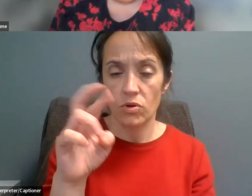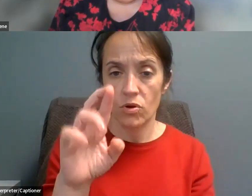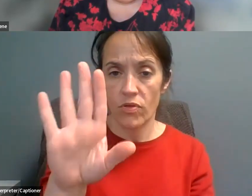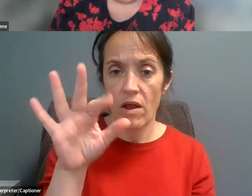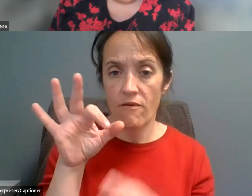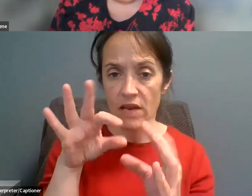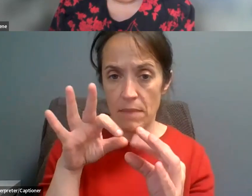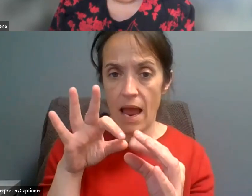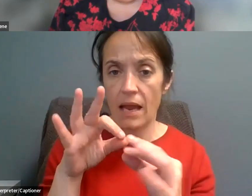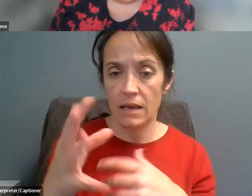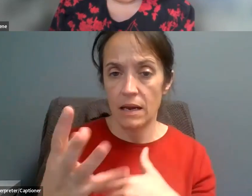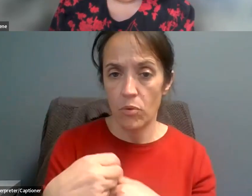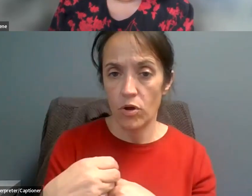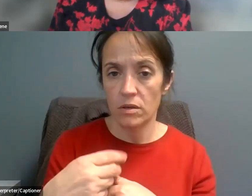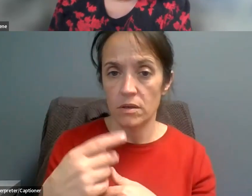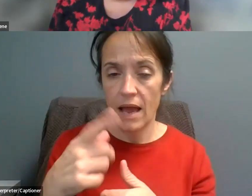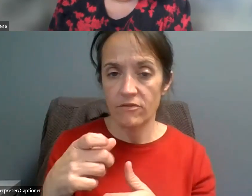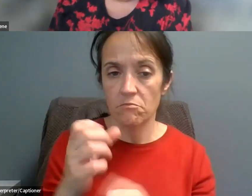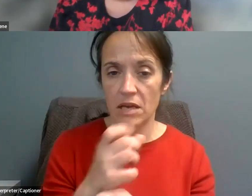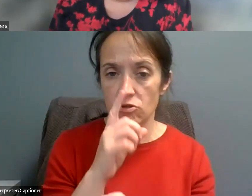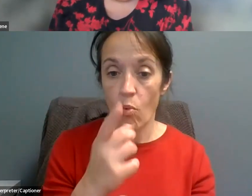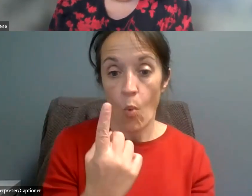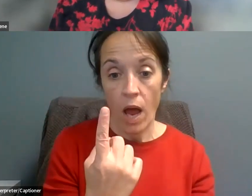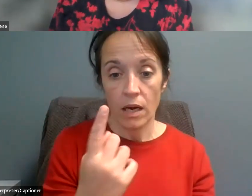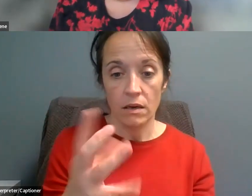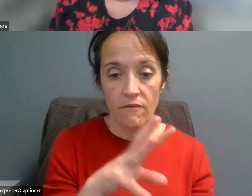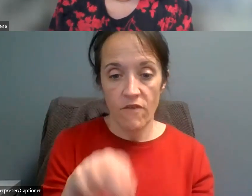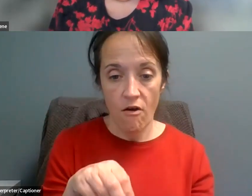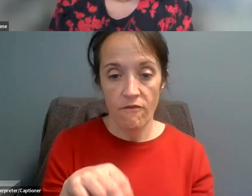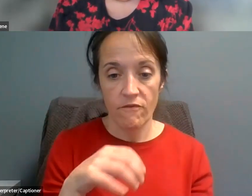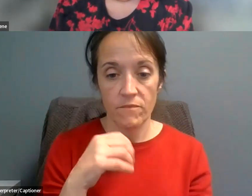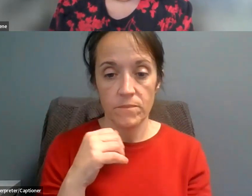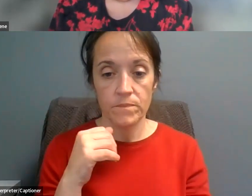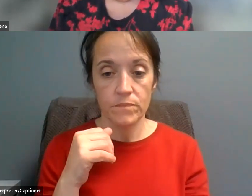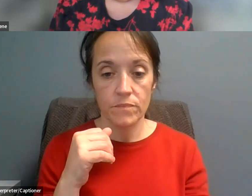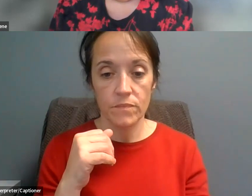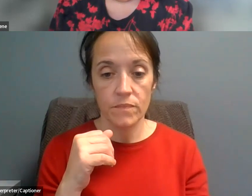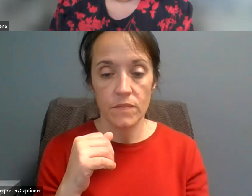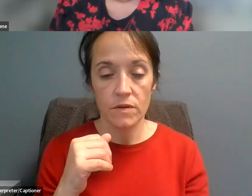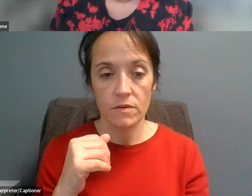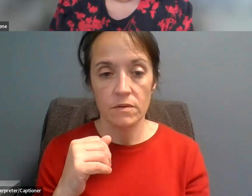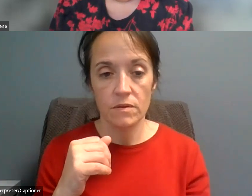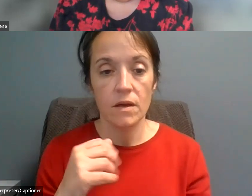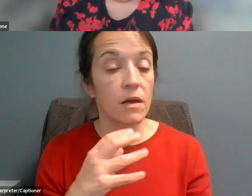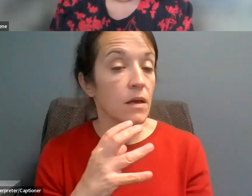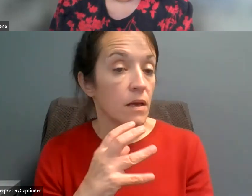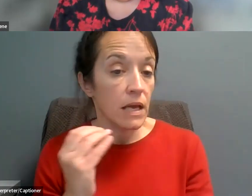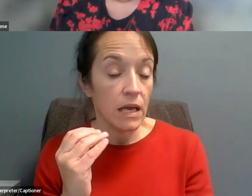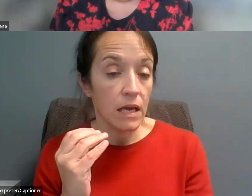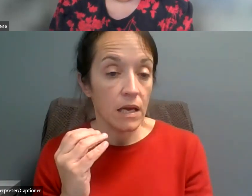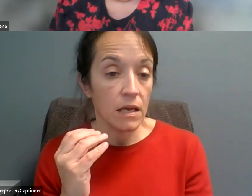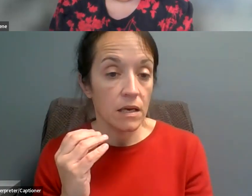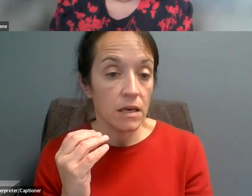areas. I'm also looking for how appropriate the plans are. So do they actually focus on the food